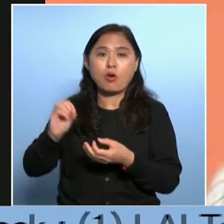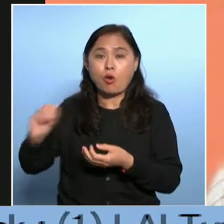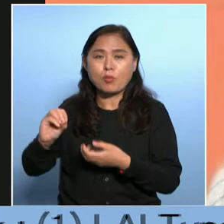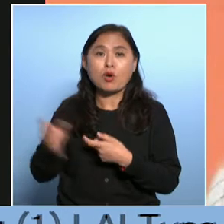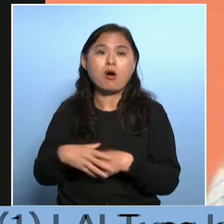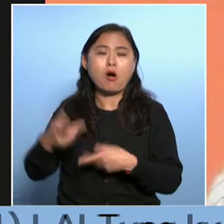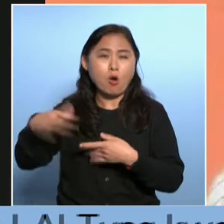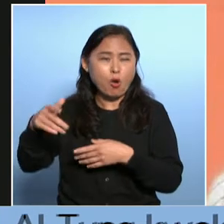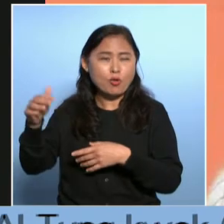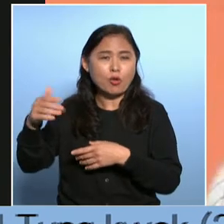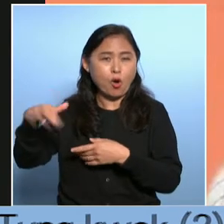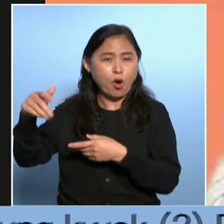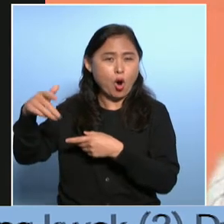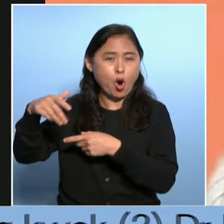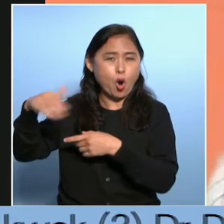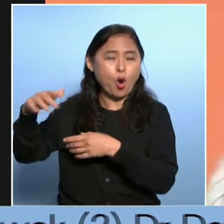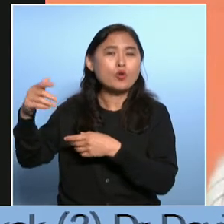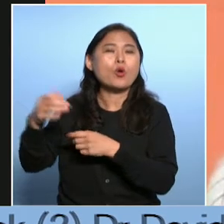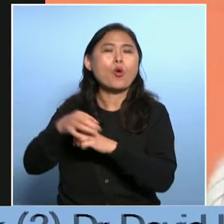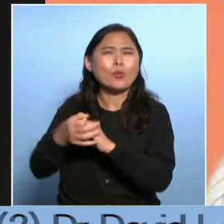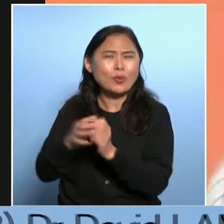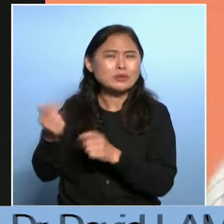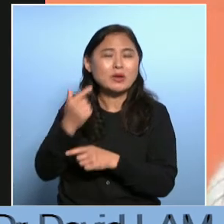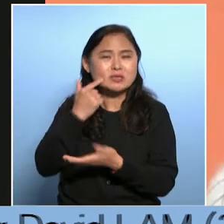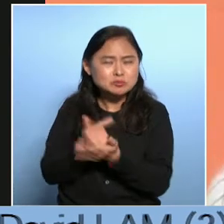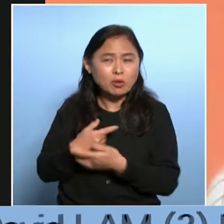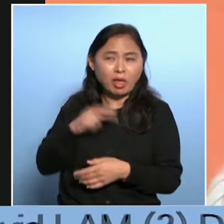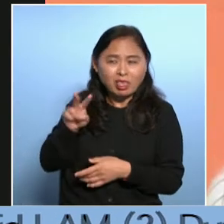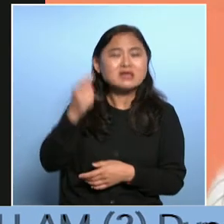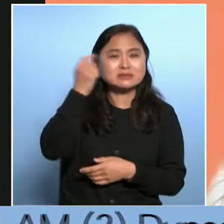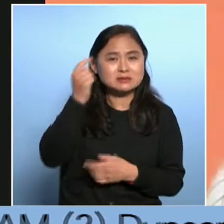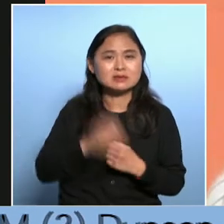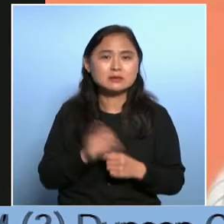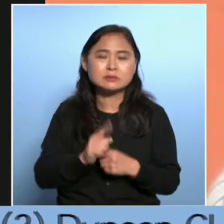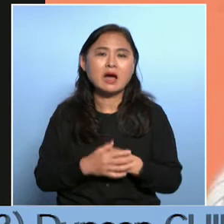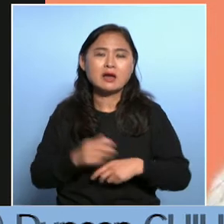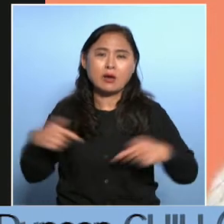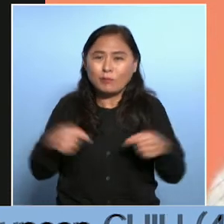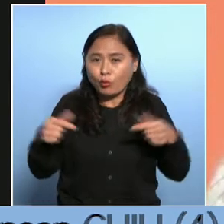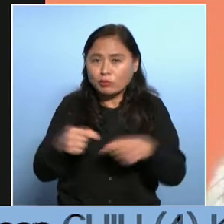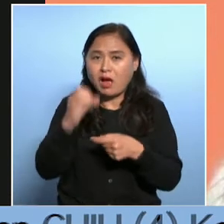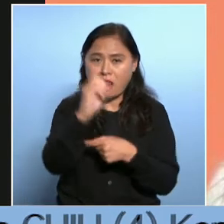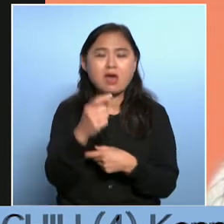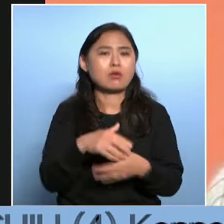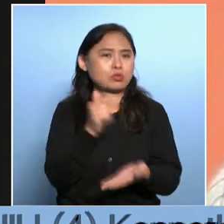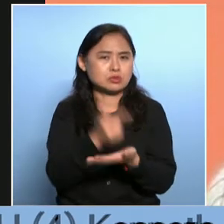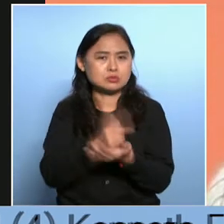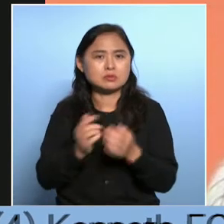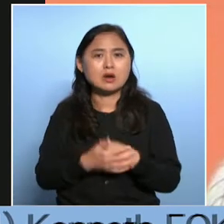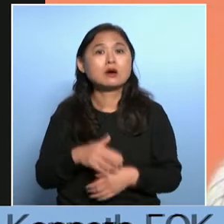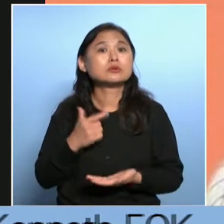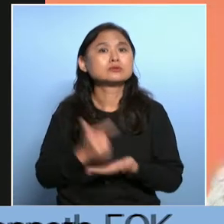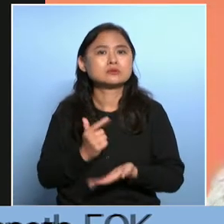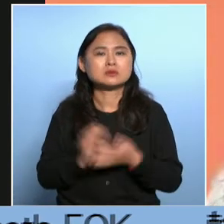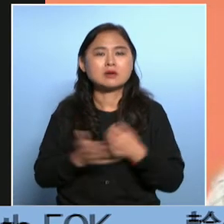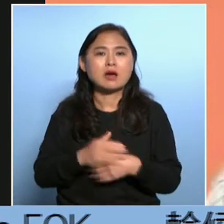test because internationally, Omicron has caused a very serious wave of